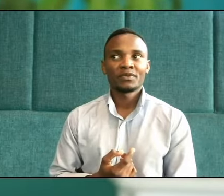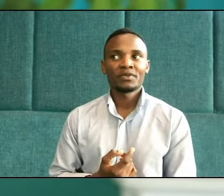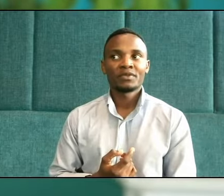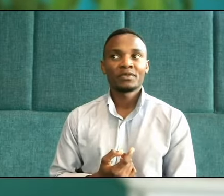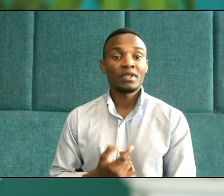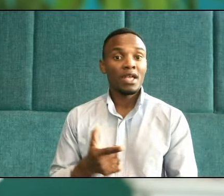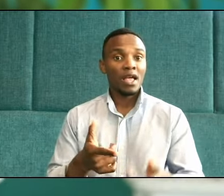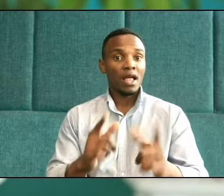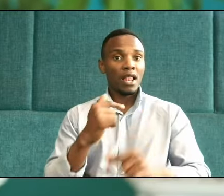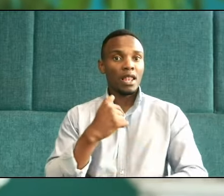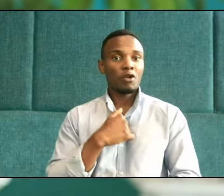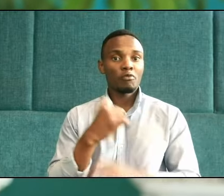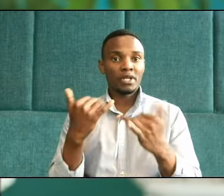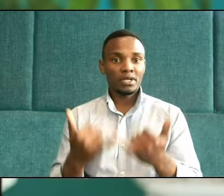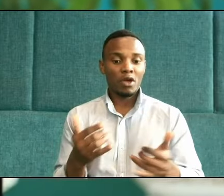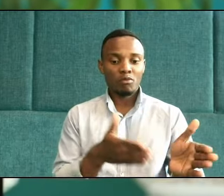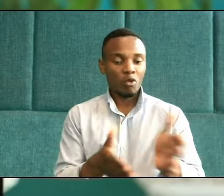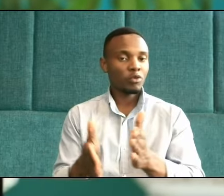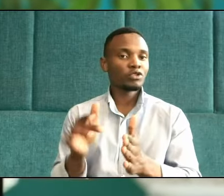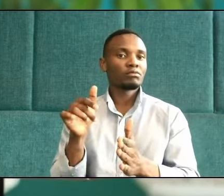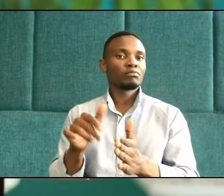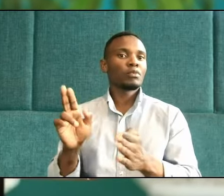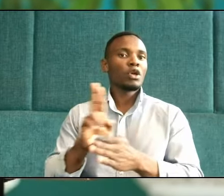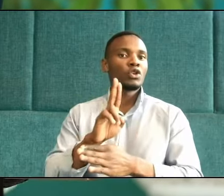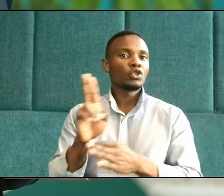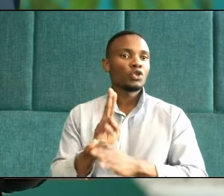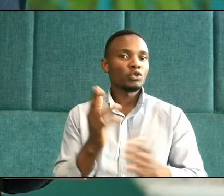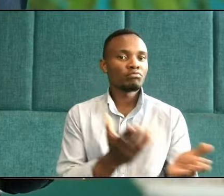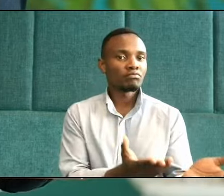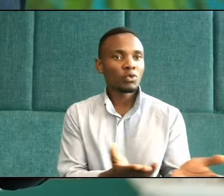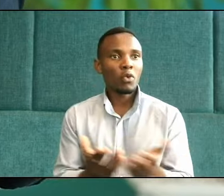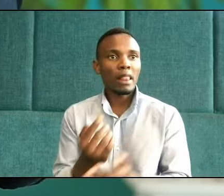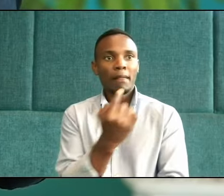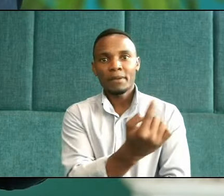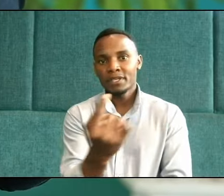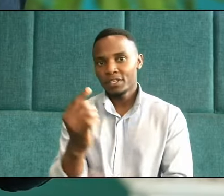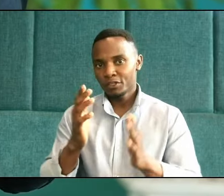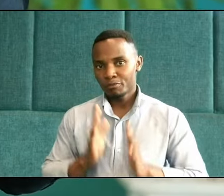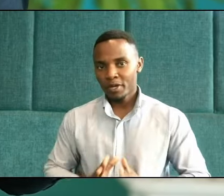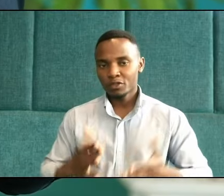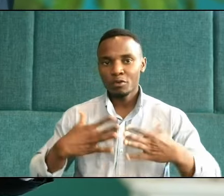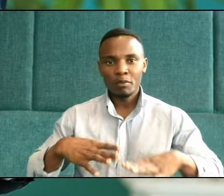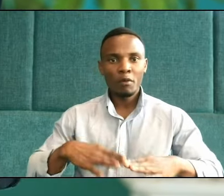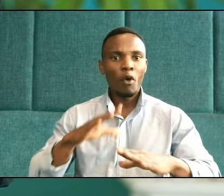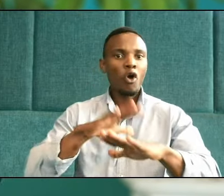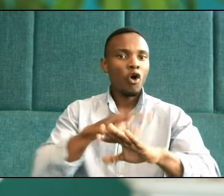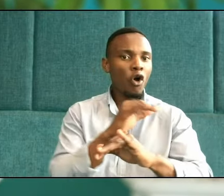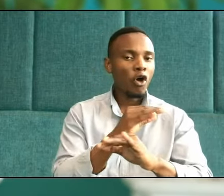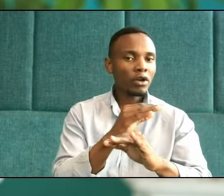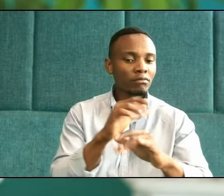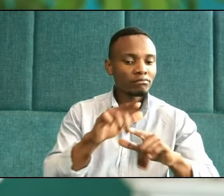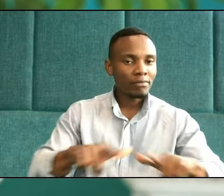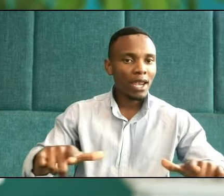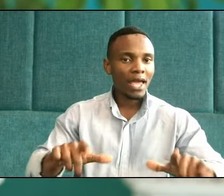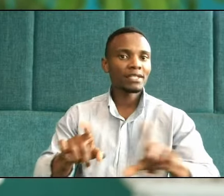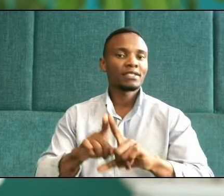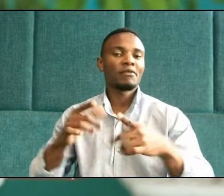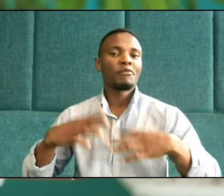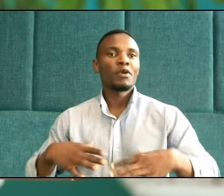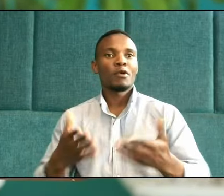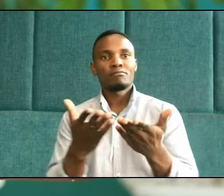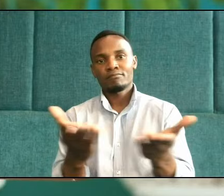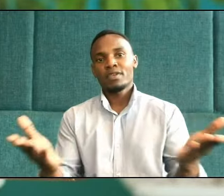Allow me to take this opportunity to welcome each one of us, those who are watching online, those who are here, so that we